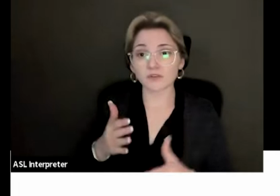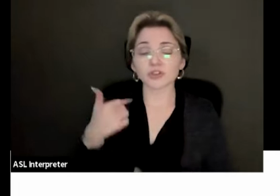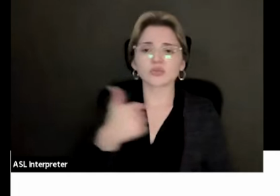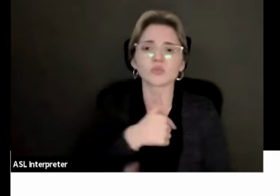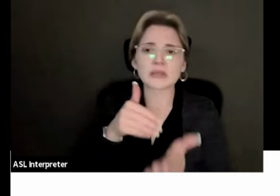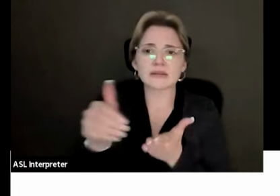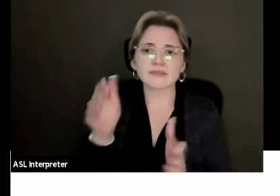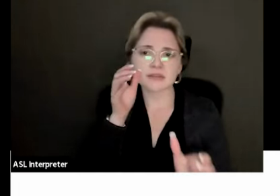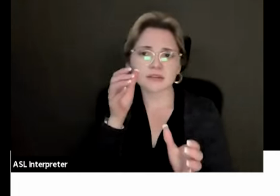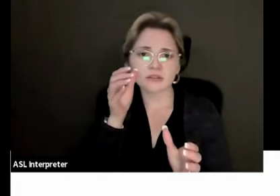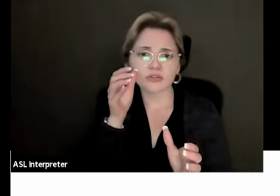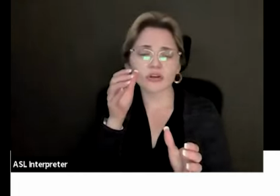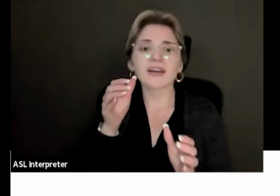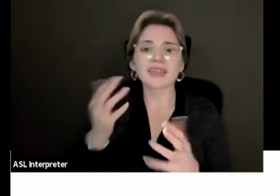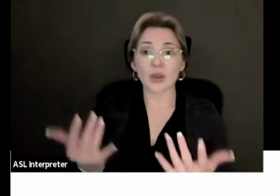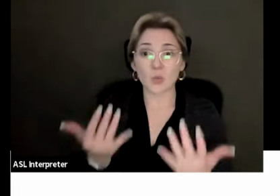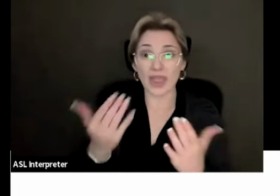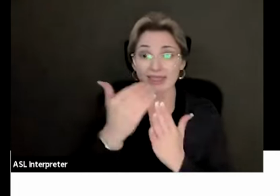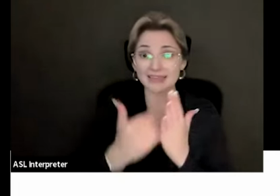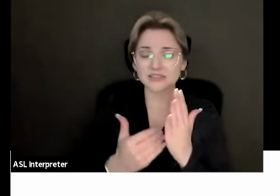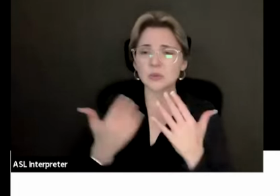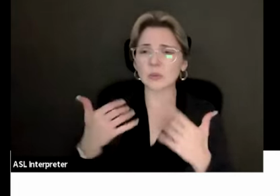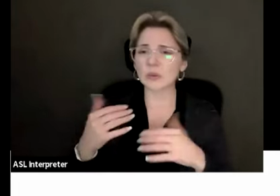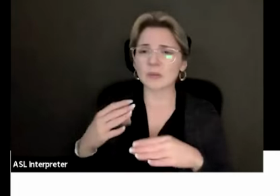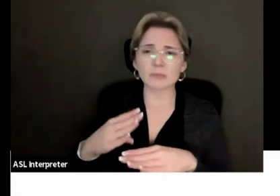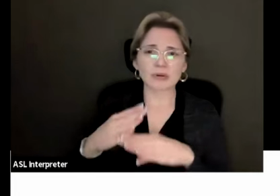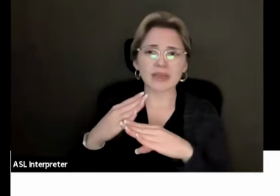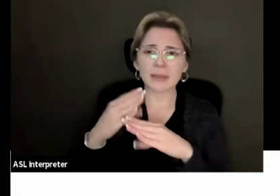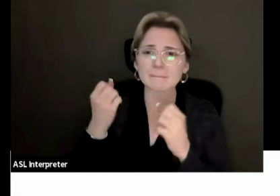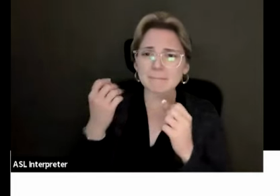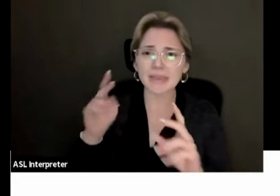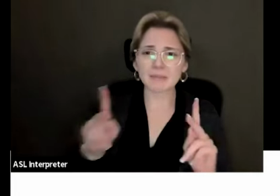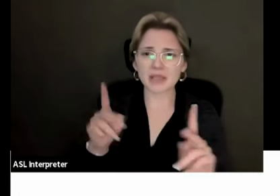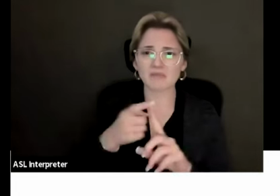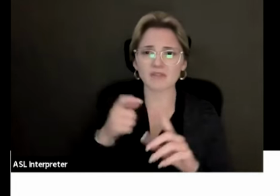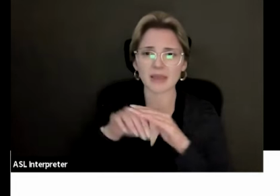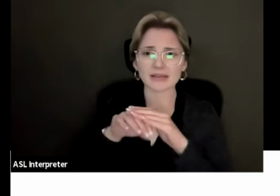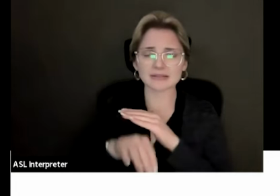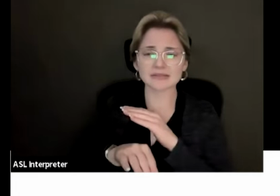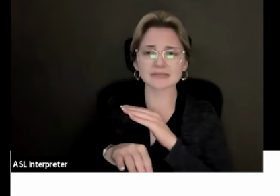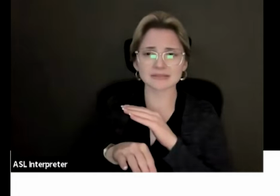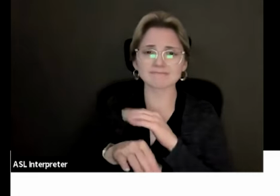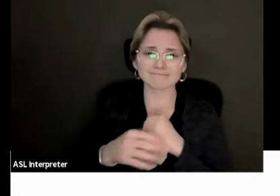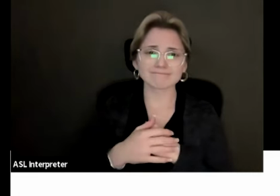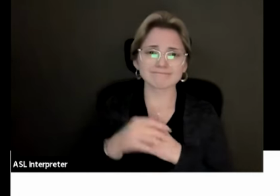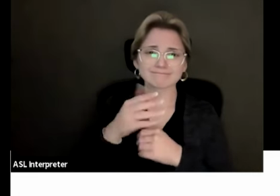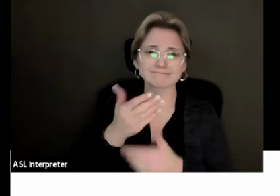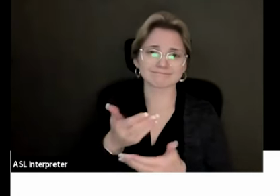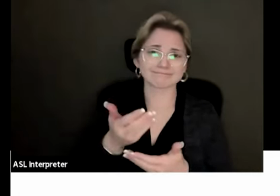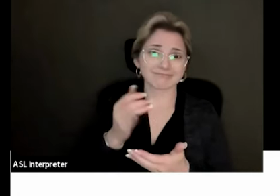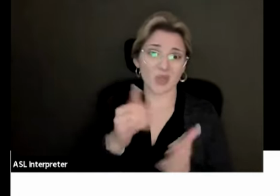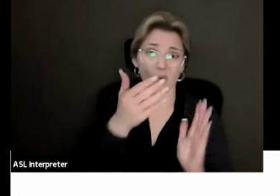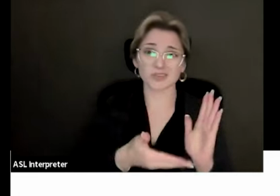that wait lists are a huge barrier to access housing. They can create local preferences for survivors who are